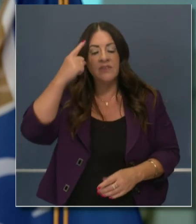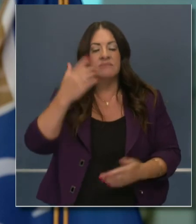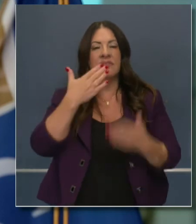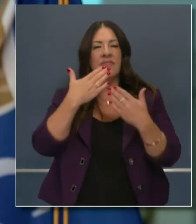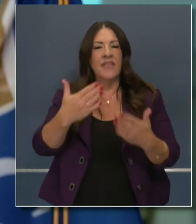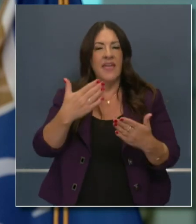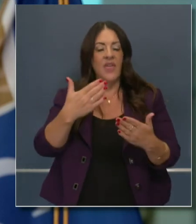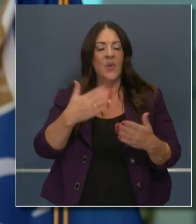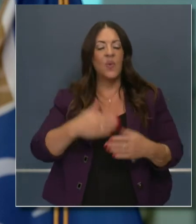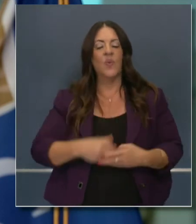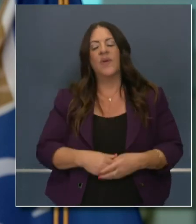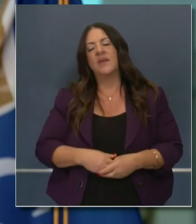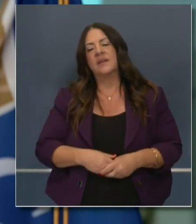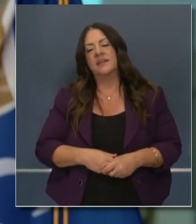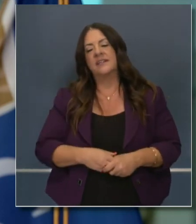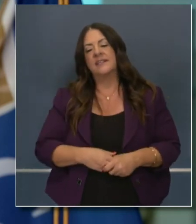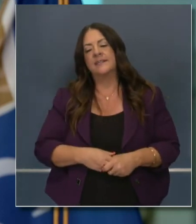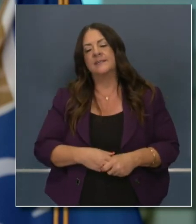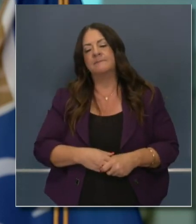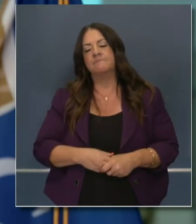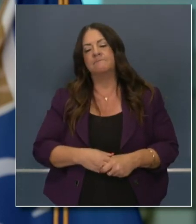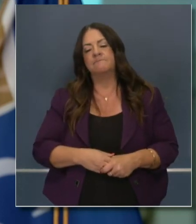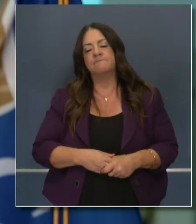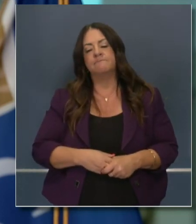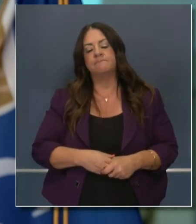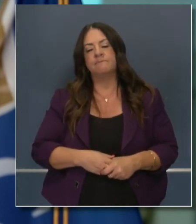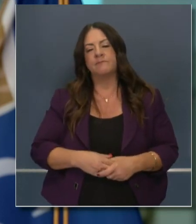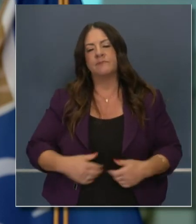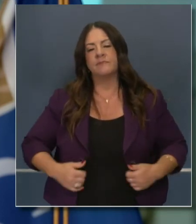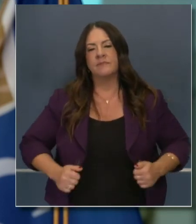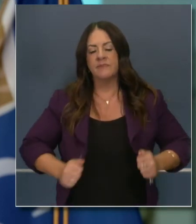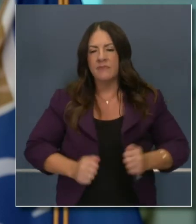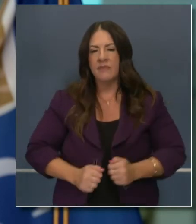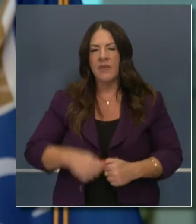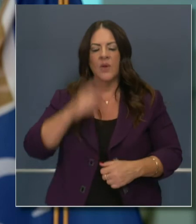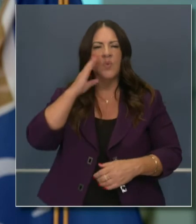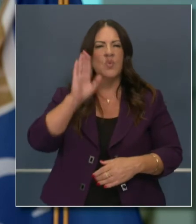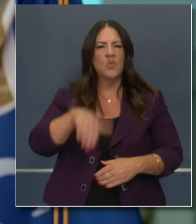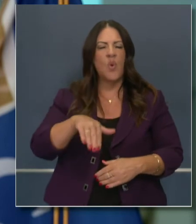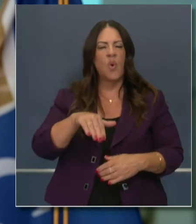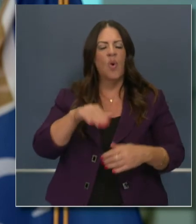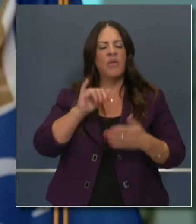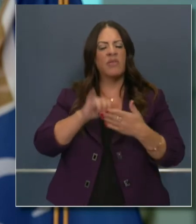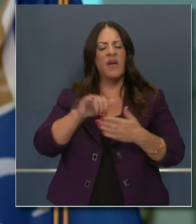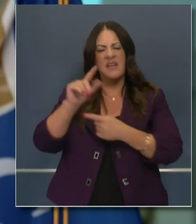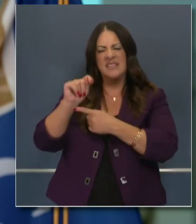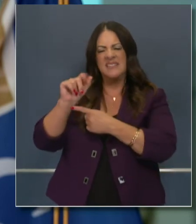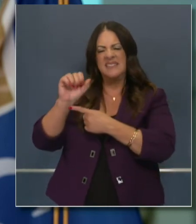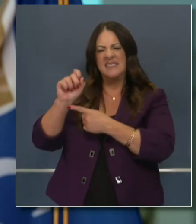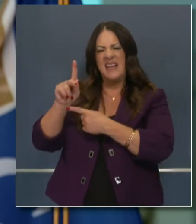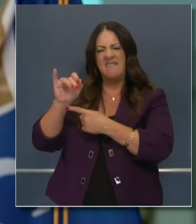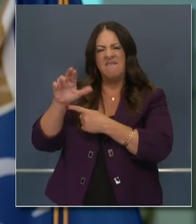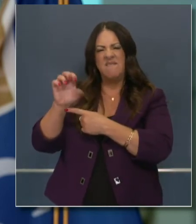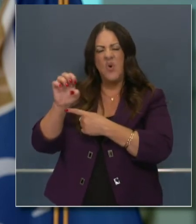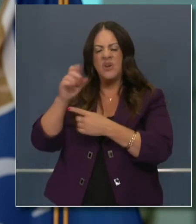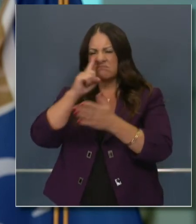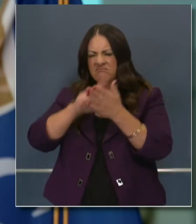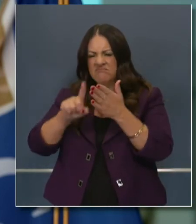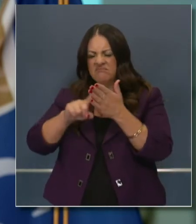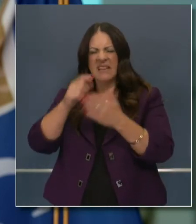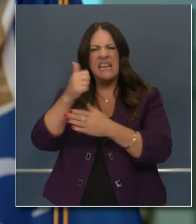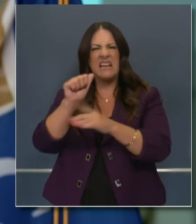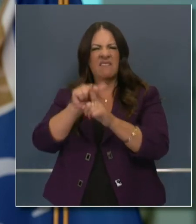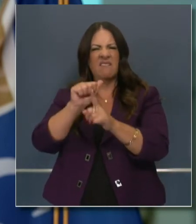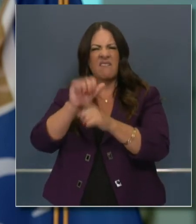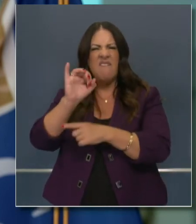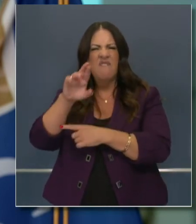our question. Regarding the widespread EDD mail fraud, the task force was not instructed to look into fraud, but we've now tracked thousands